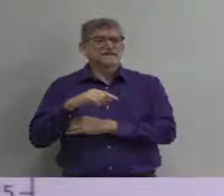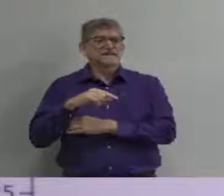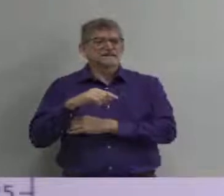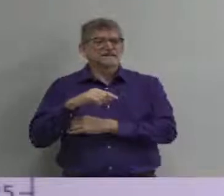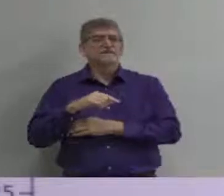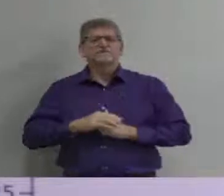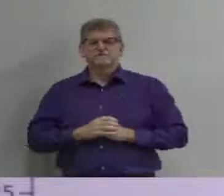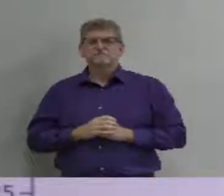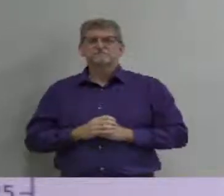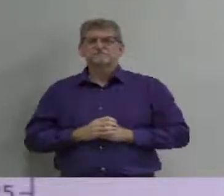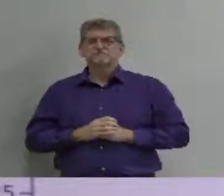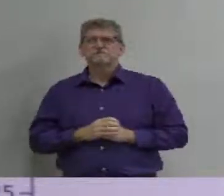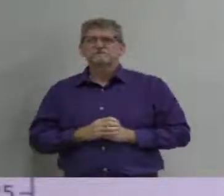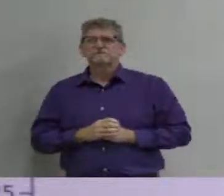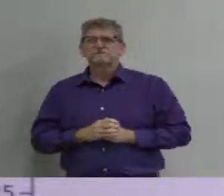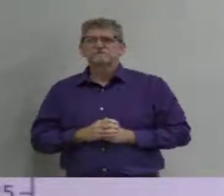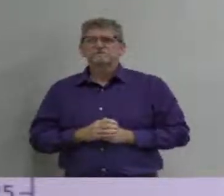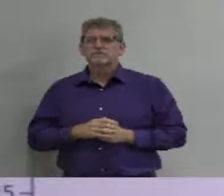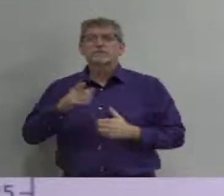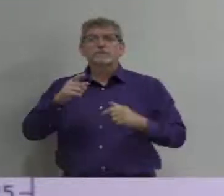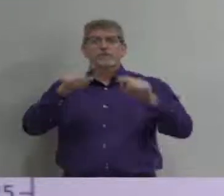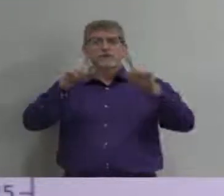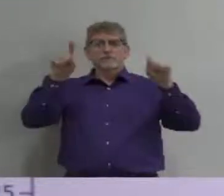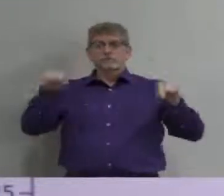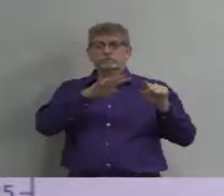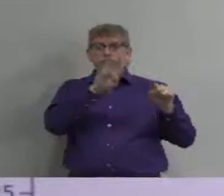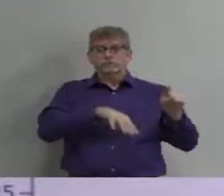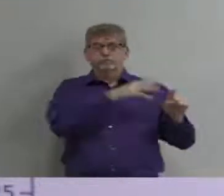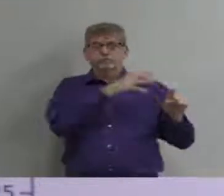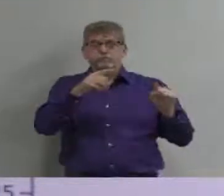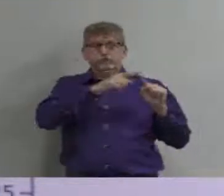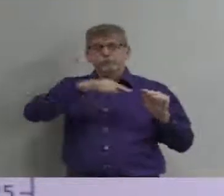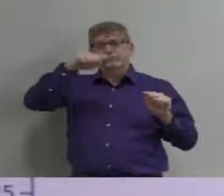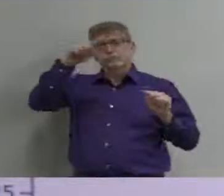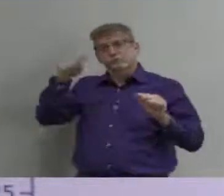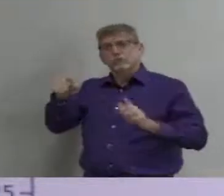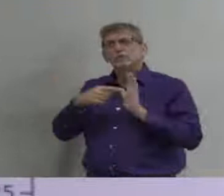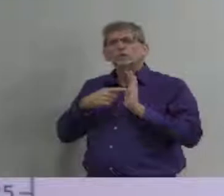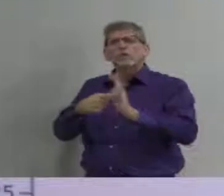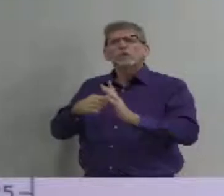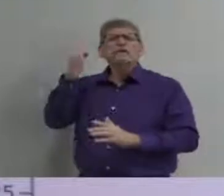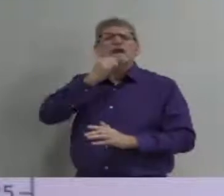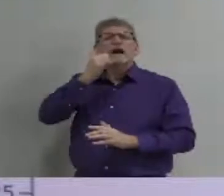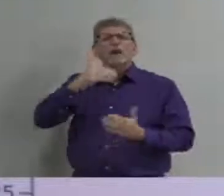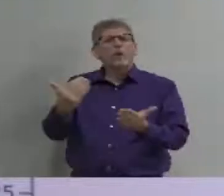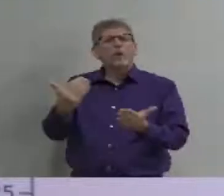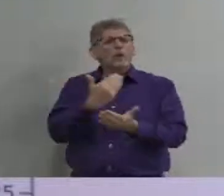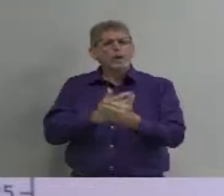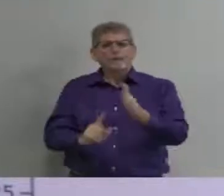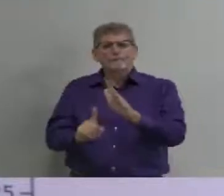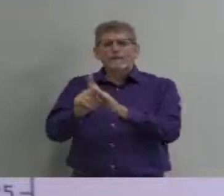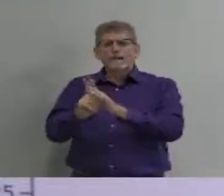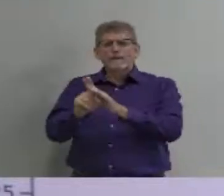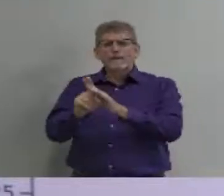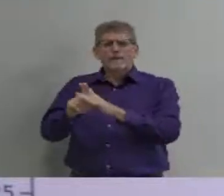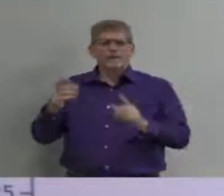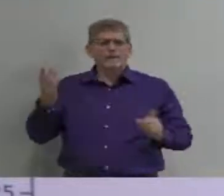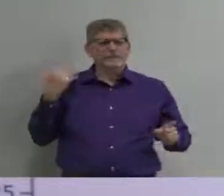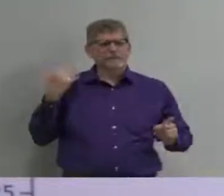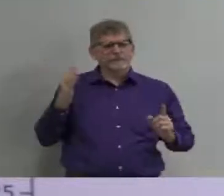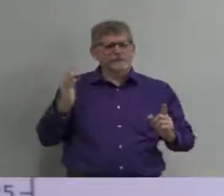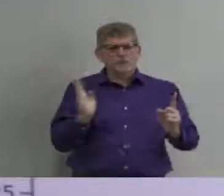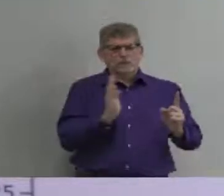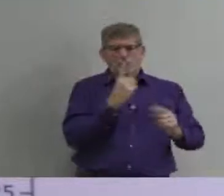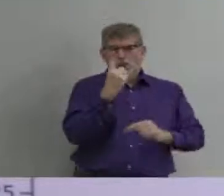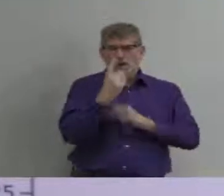This next slide shows our daily new cases of COVID-19 dating all the way back to nearly exactly 1 year ago when we had our first